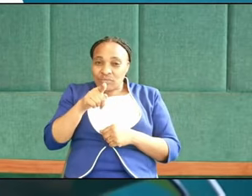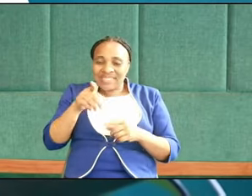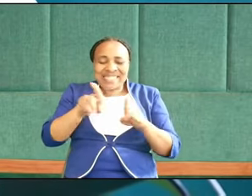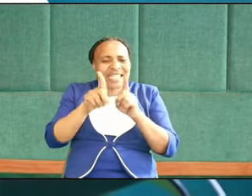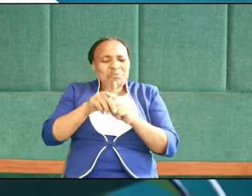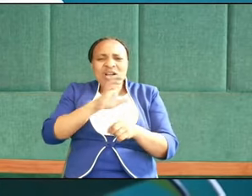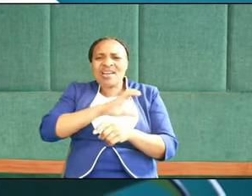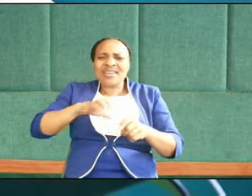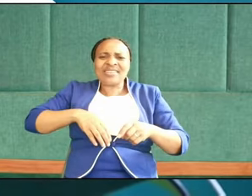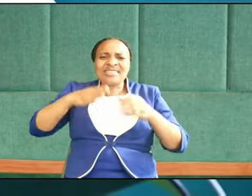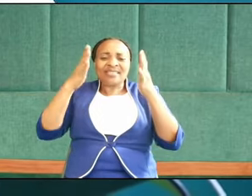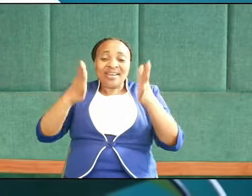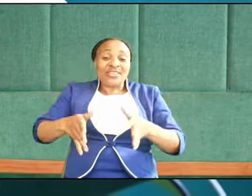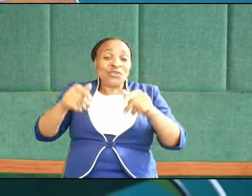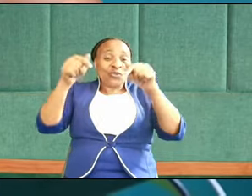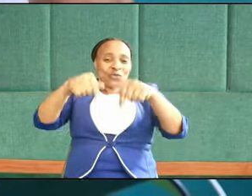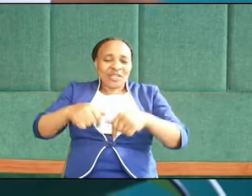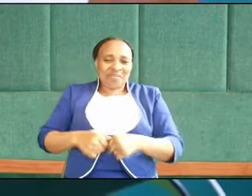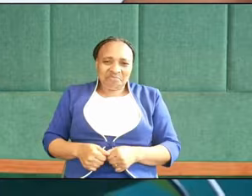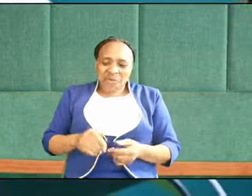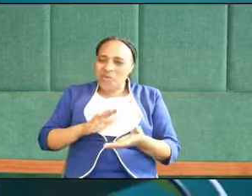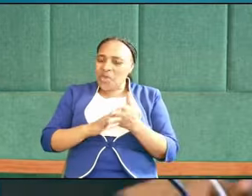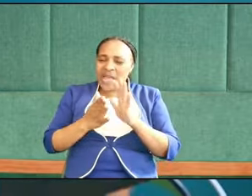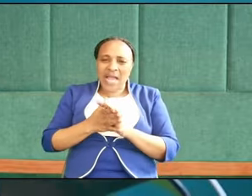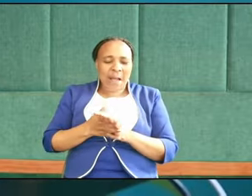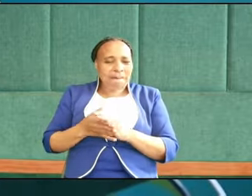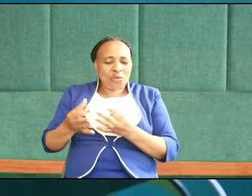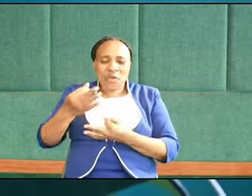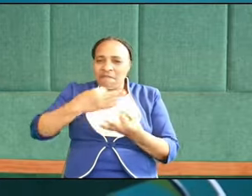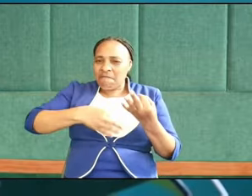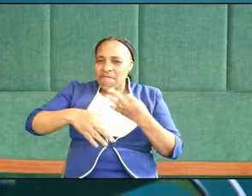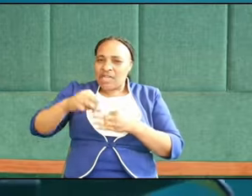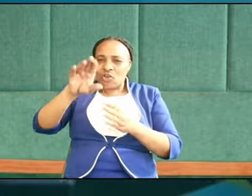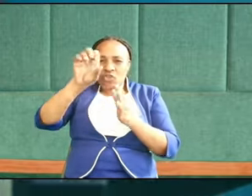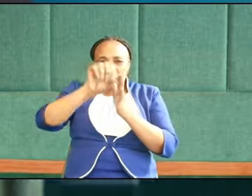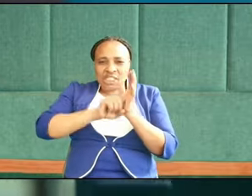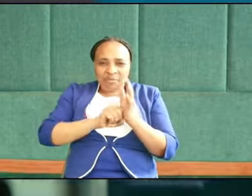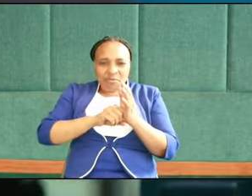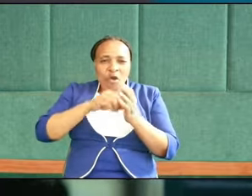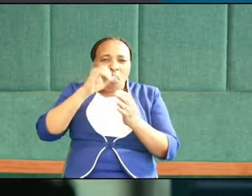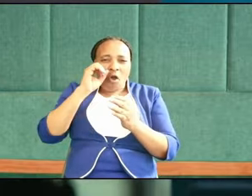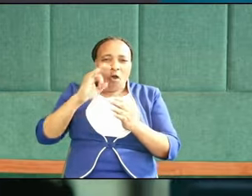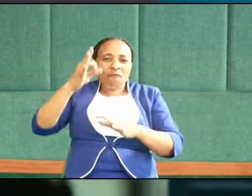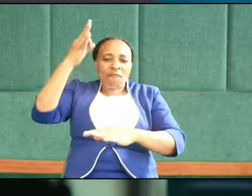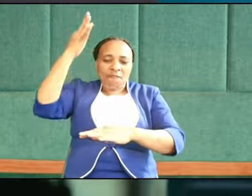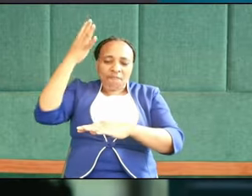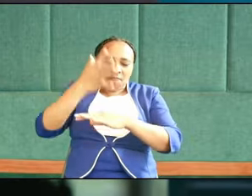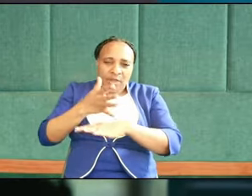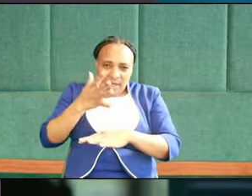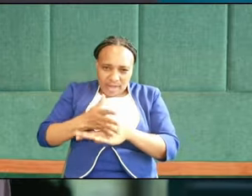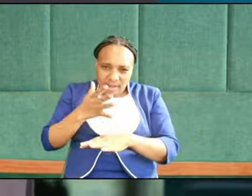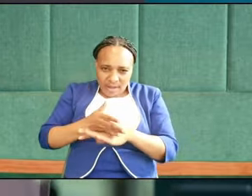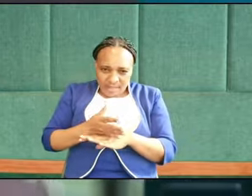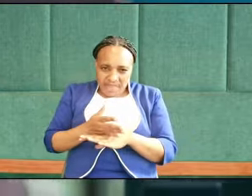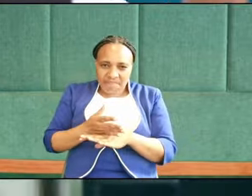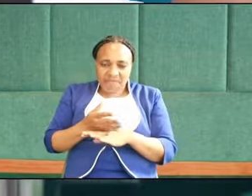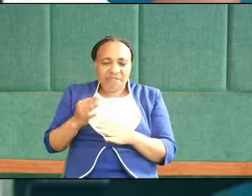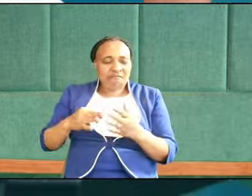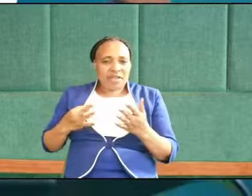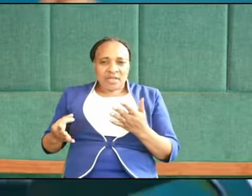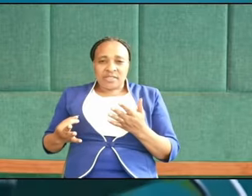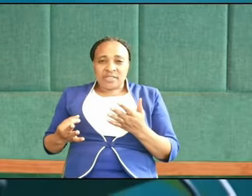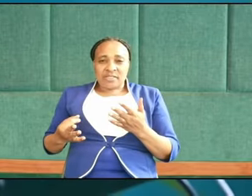today, we have become a fellowship of fake fellows. We have